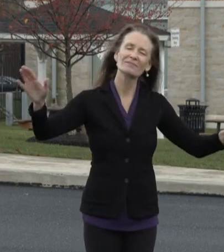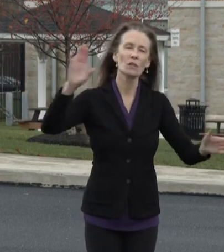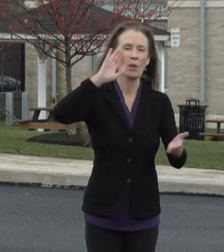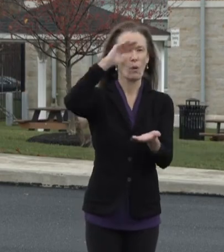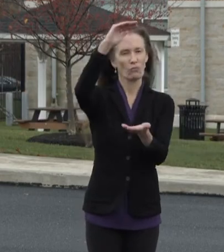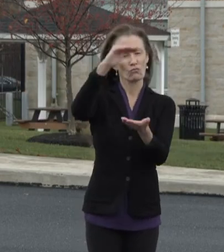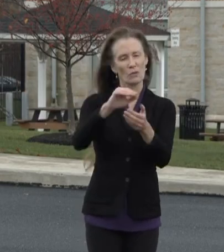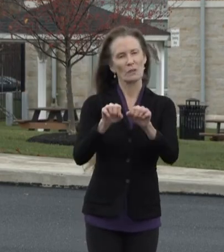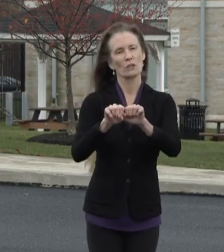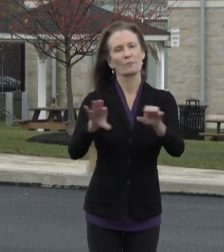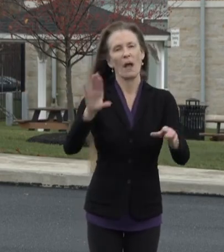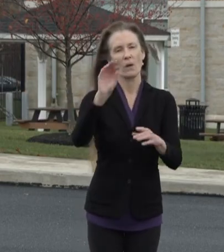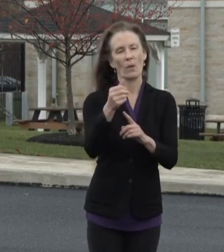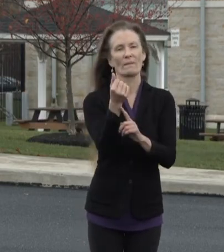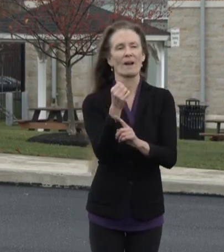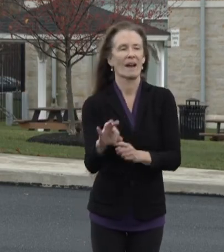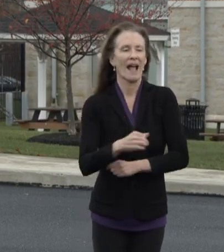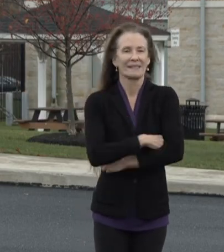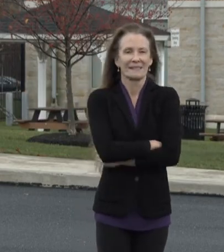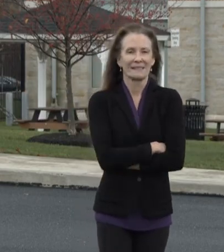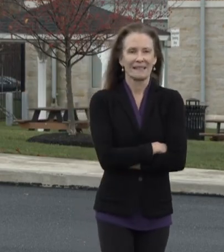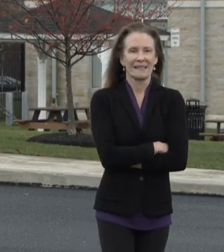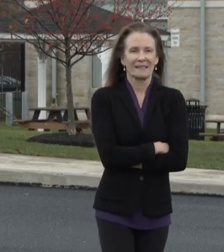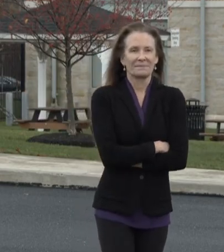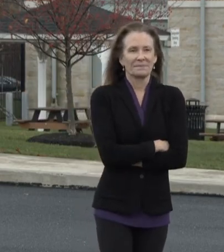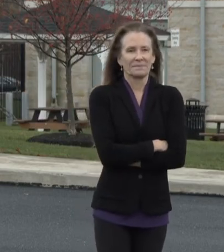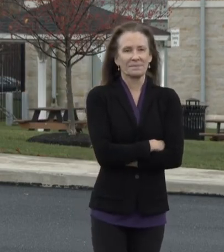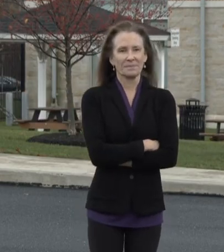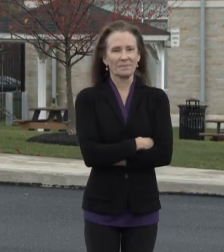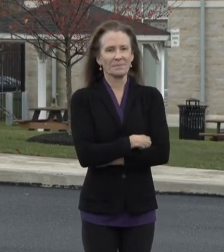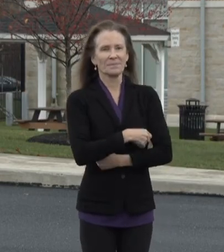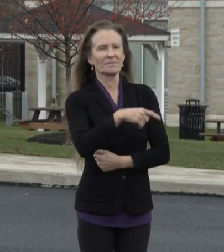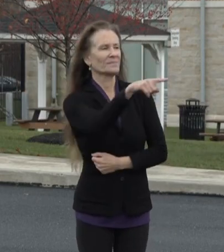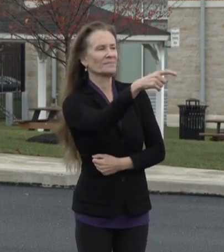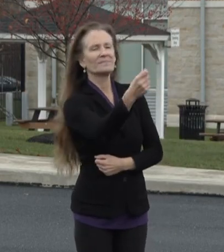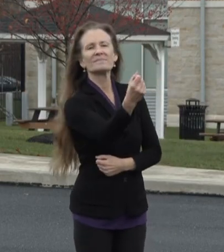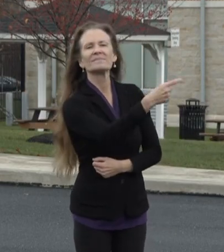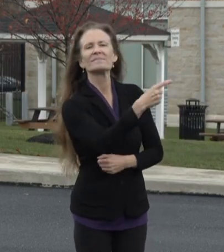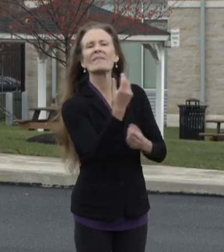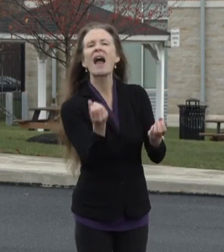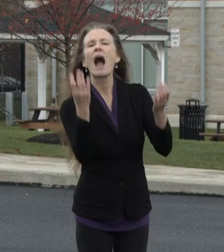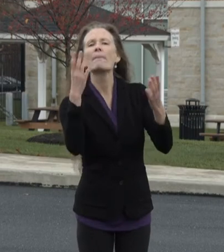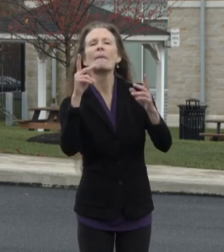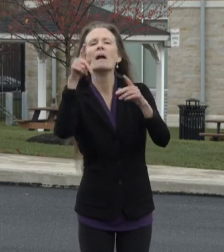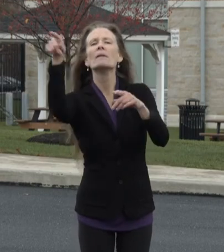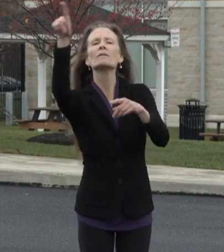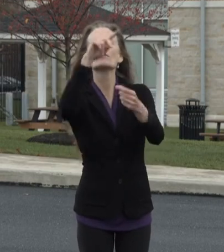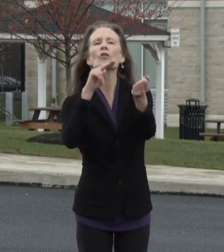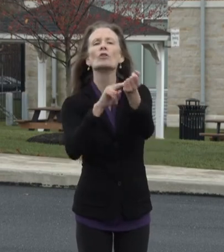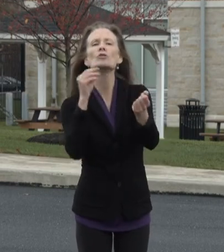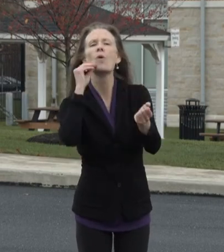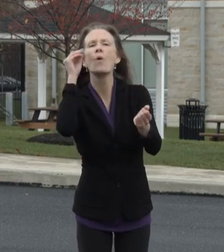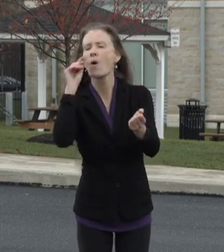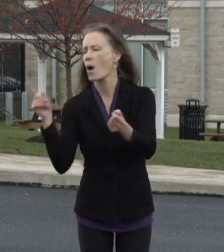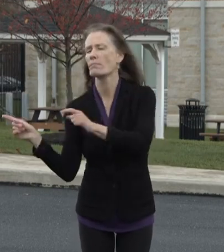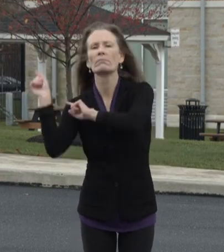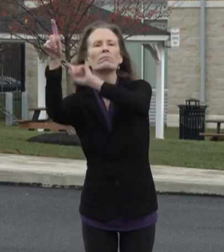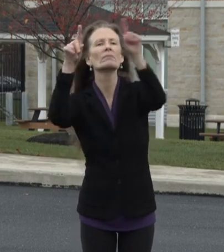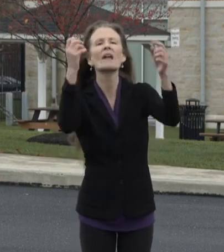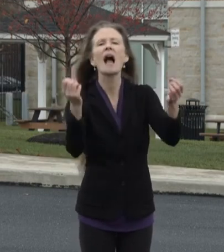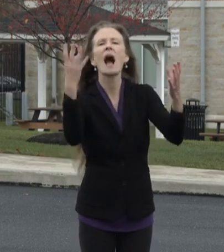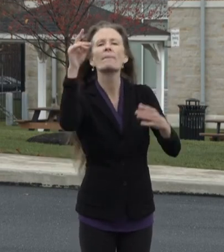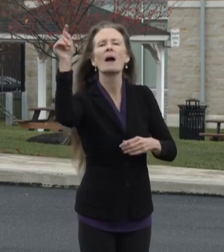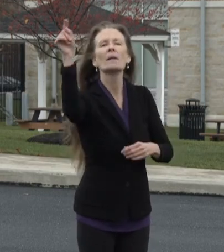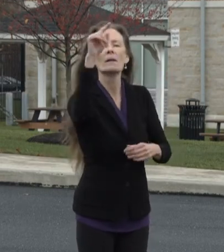Just for perspective, I mean, how many long-term care facilities has the National Guard been called in to help since the pandemic began? Is it like a couple dozen? Is it